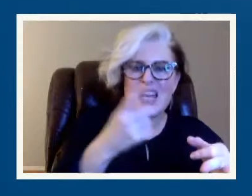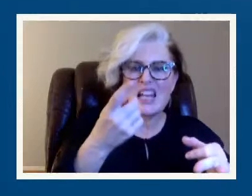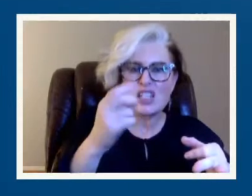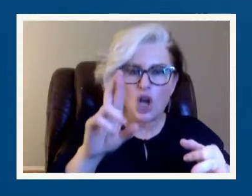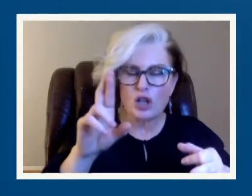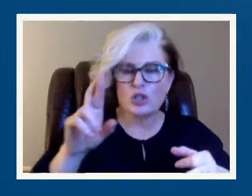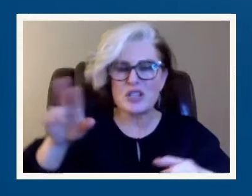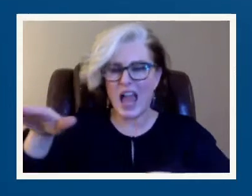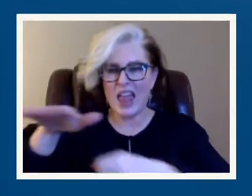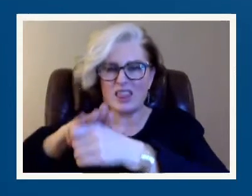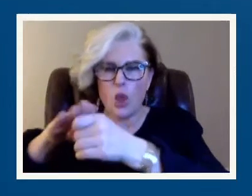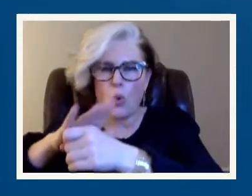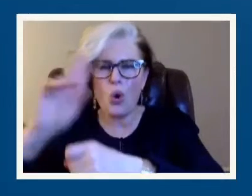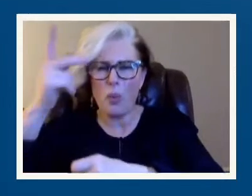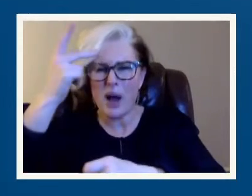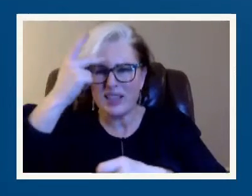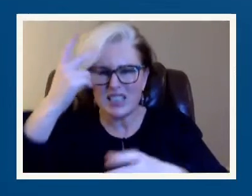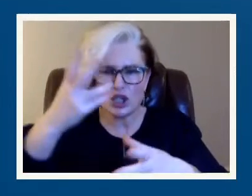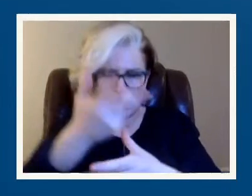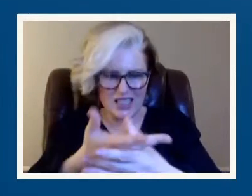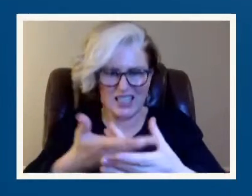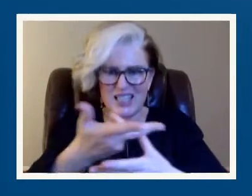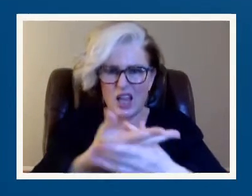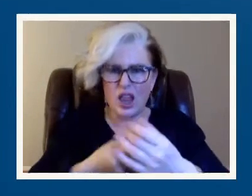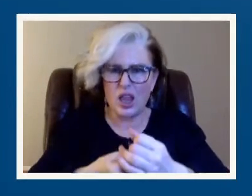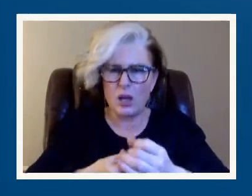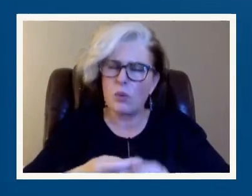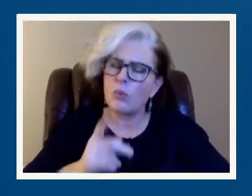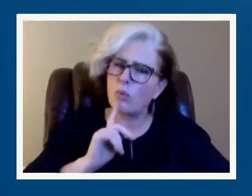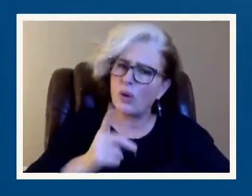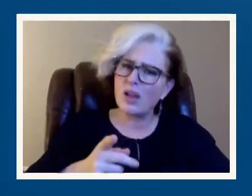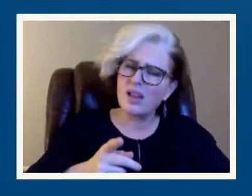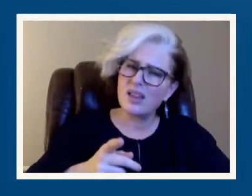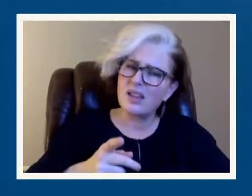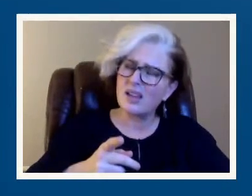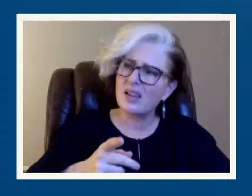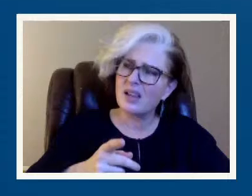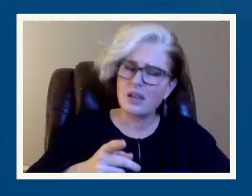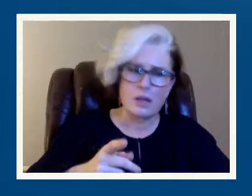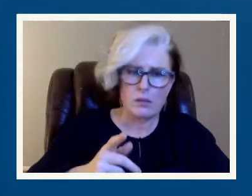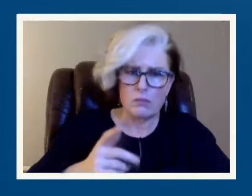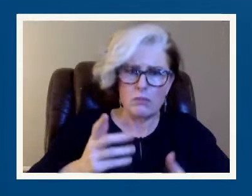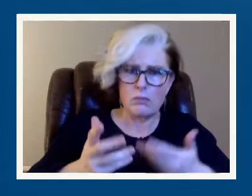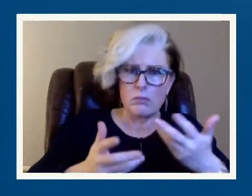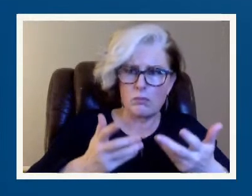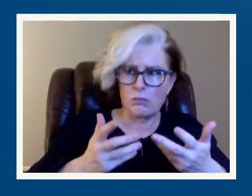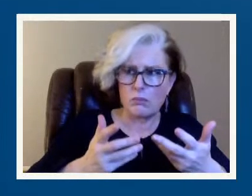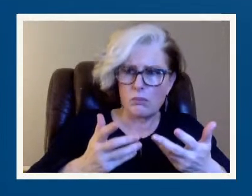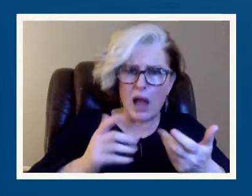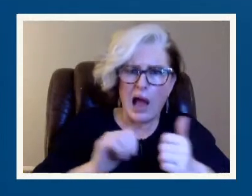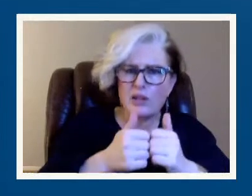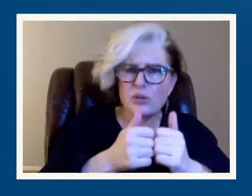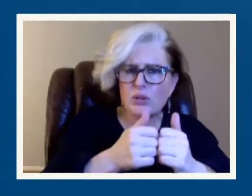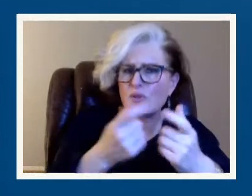political leaders. Really? I mean, are you going to petition the mayor?